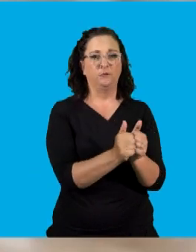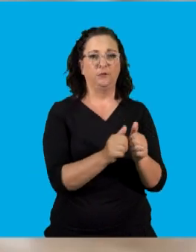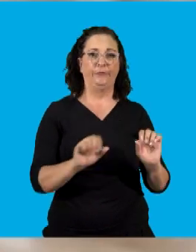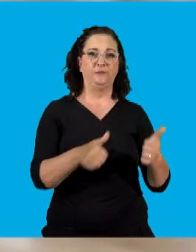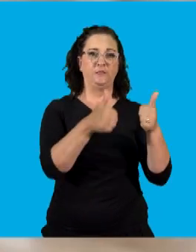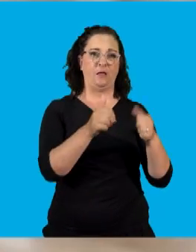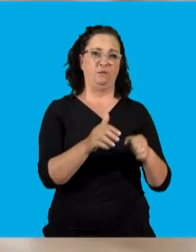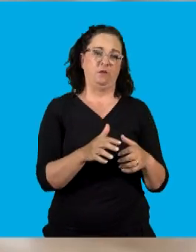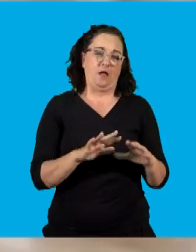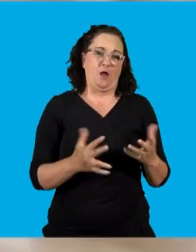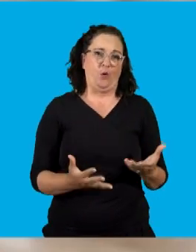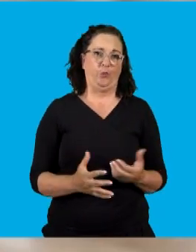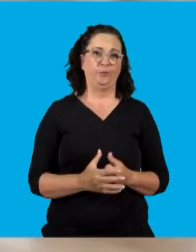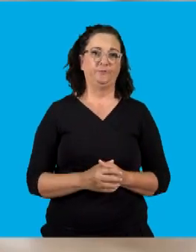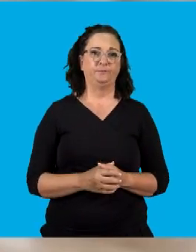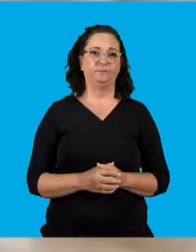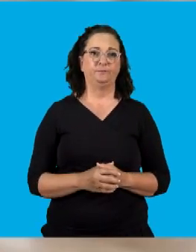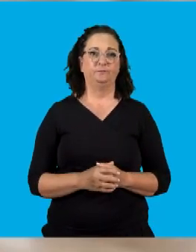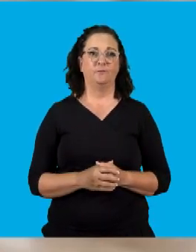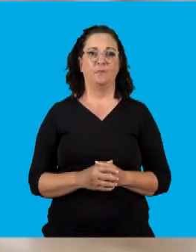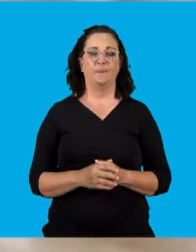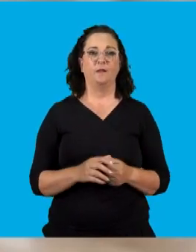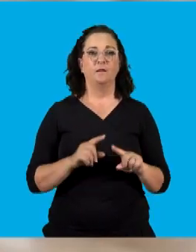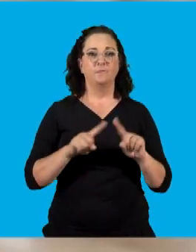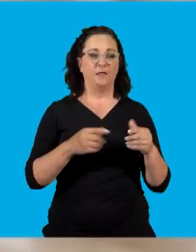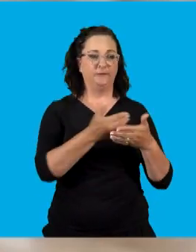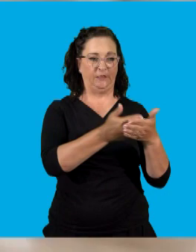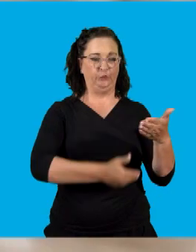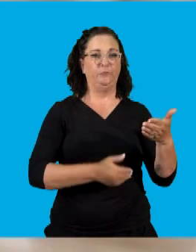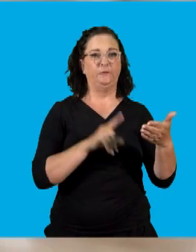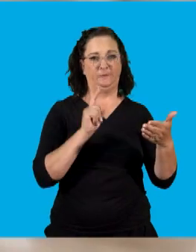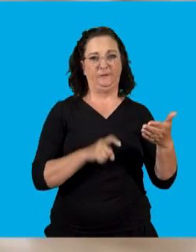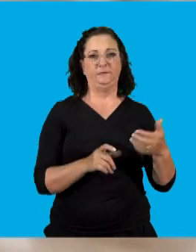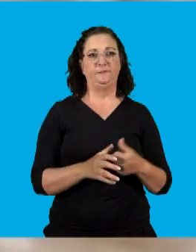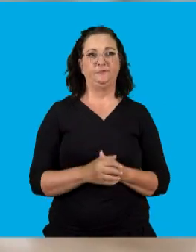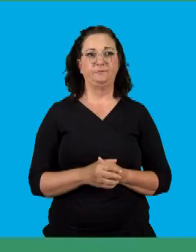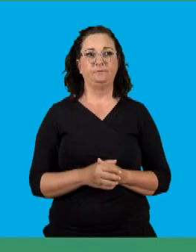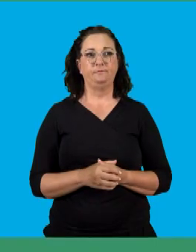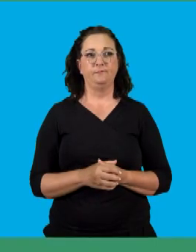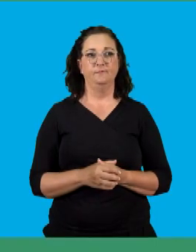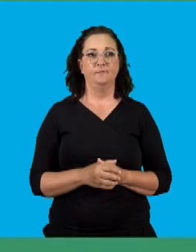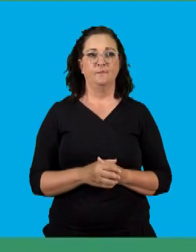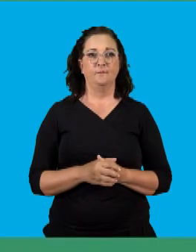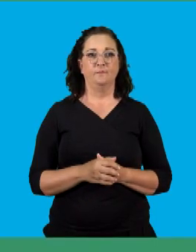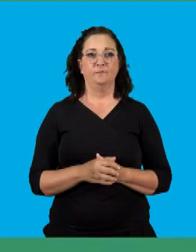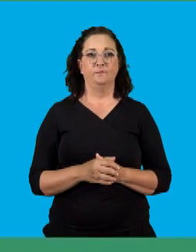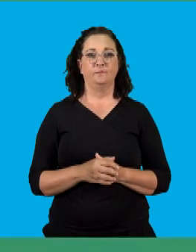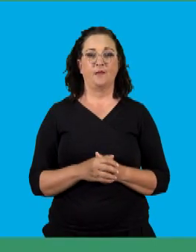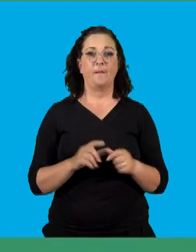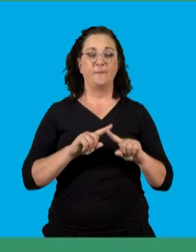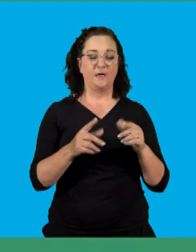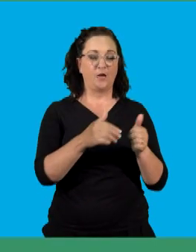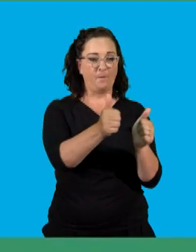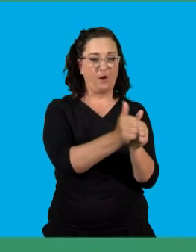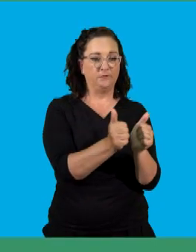partnership a success? So that's the only thing that you need to draw up, a partnership agreement. Partners combine